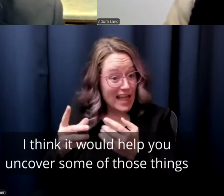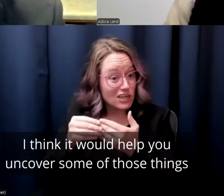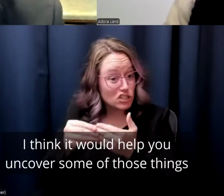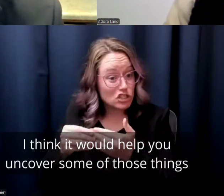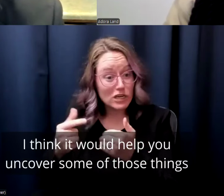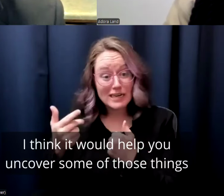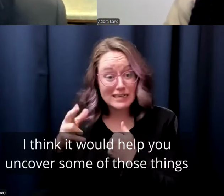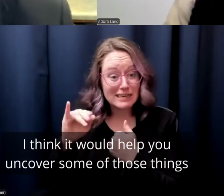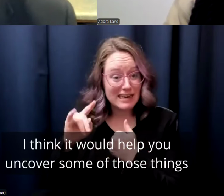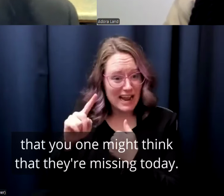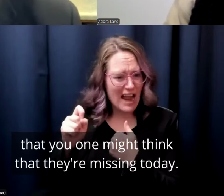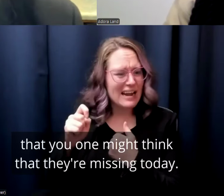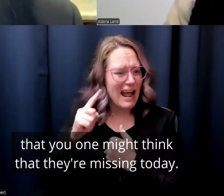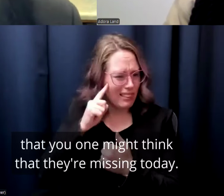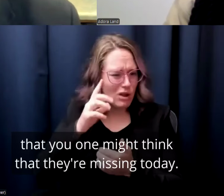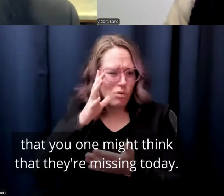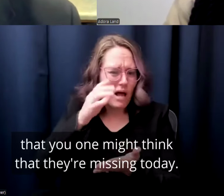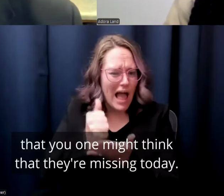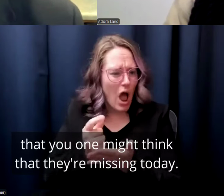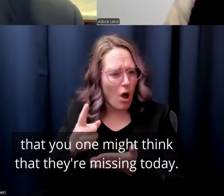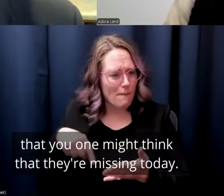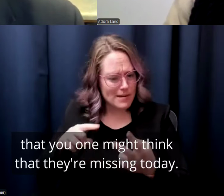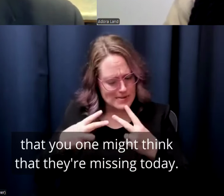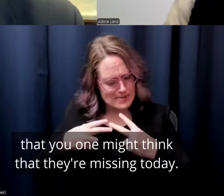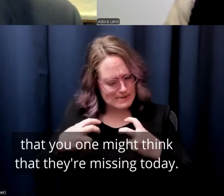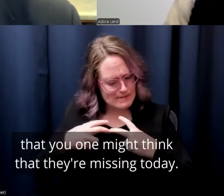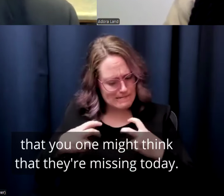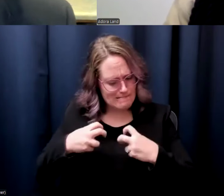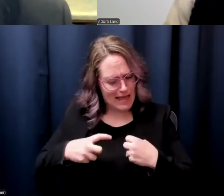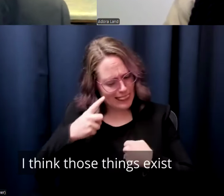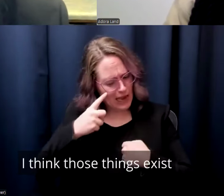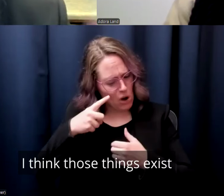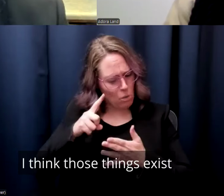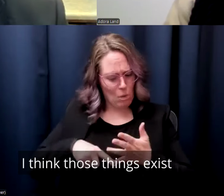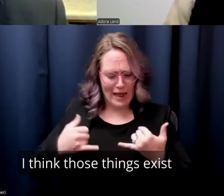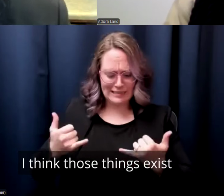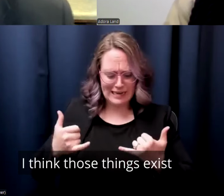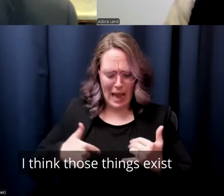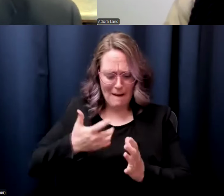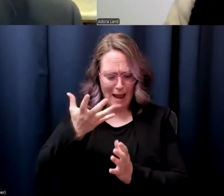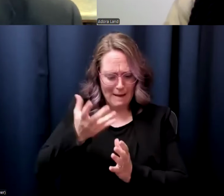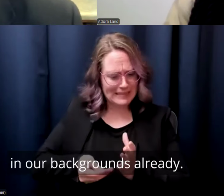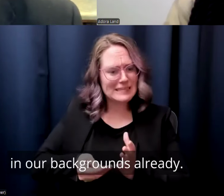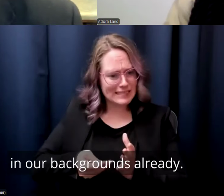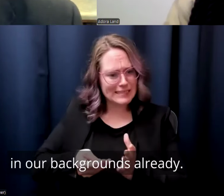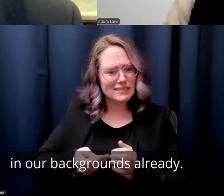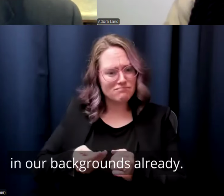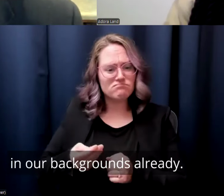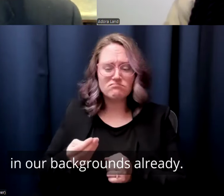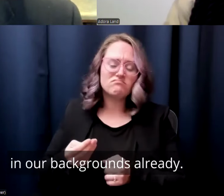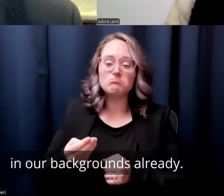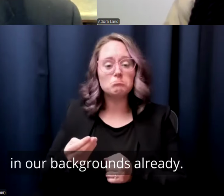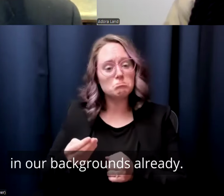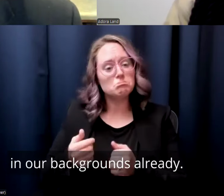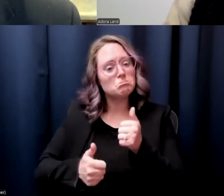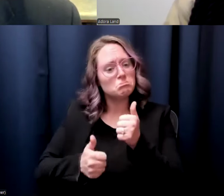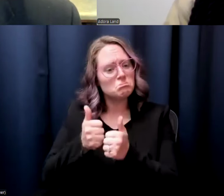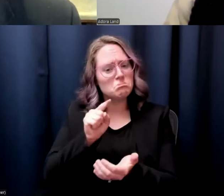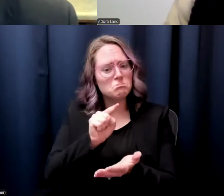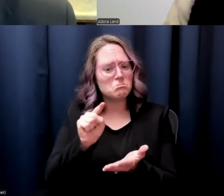you uncover some of those things that one might think that they're missing today. I think those things exist in most of our backgrounds